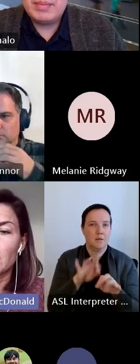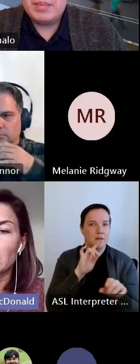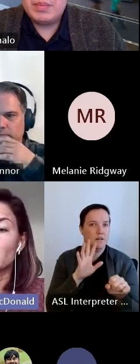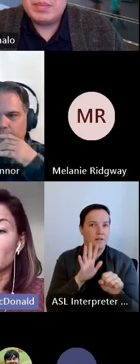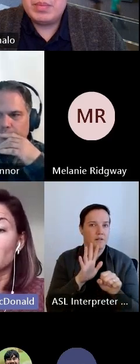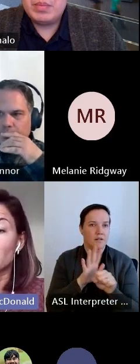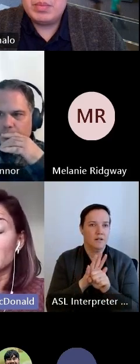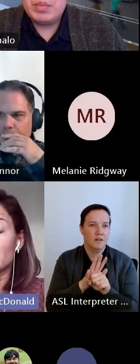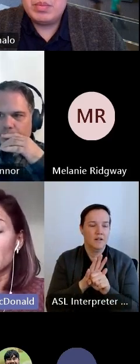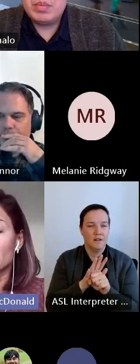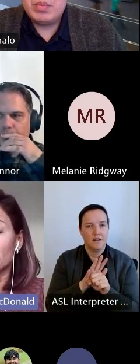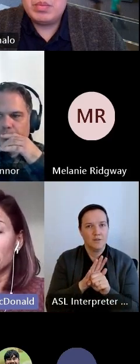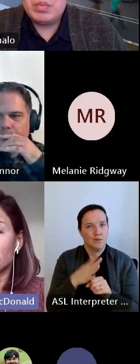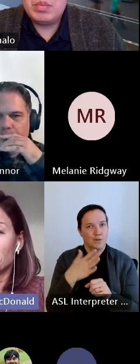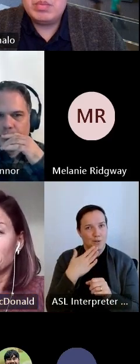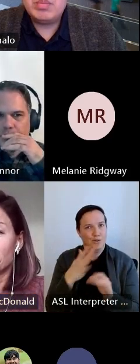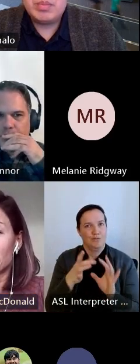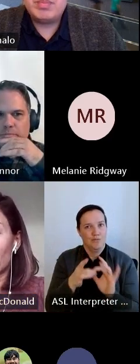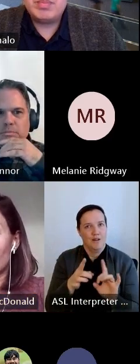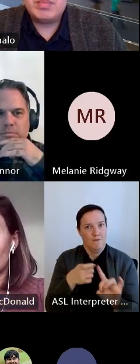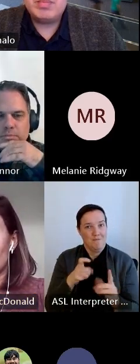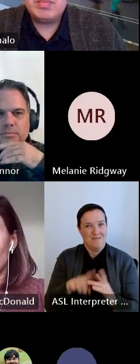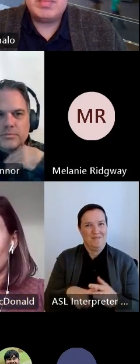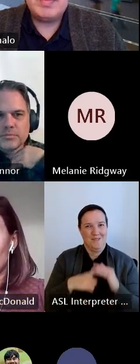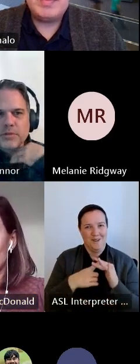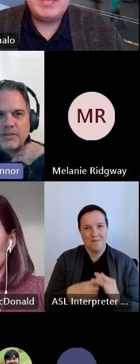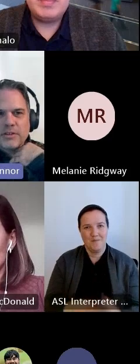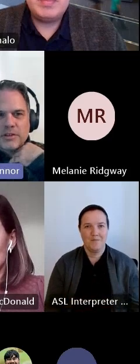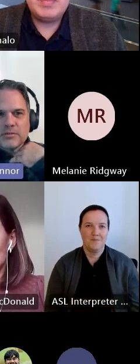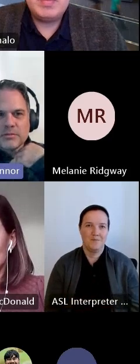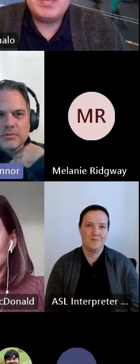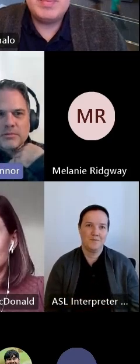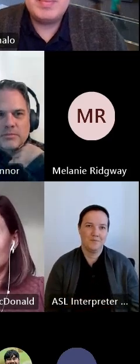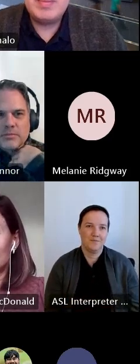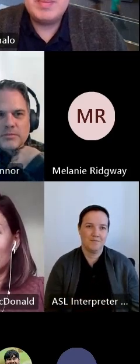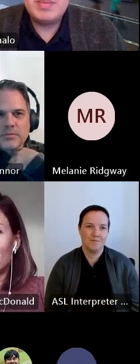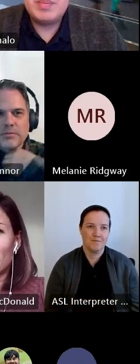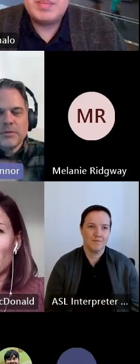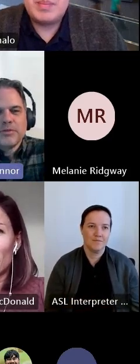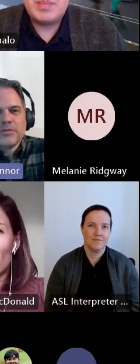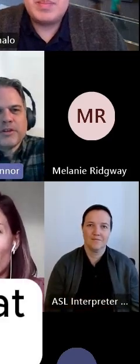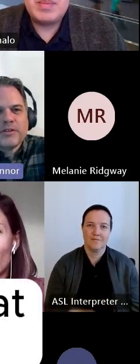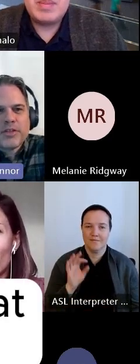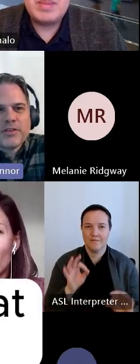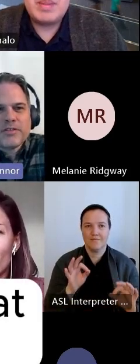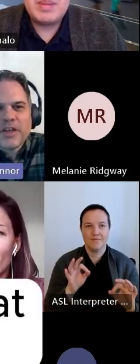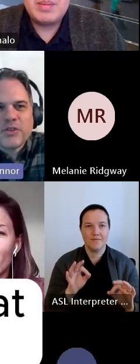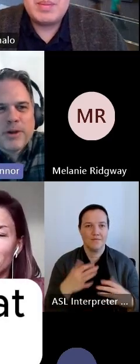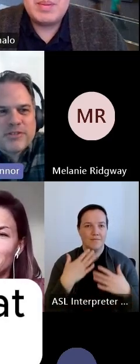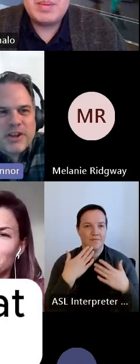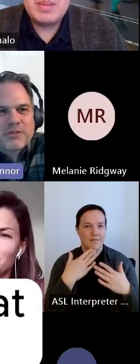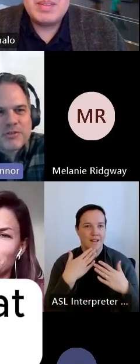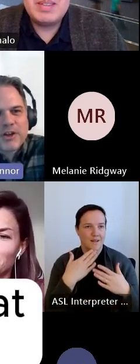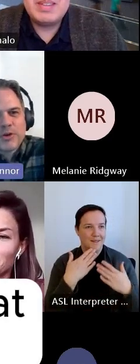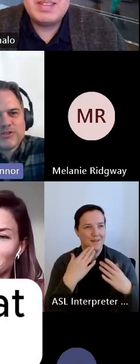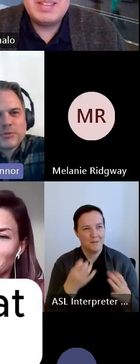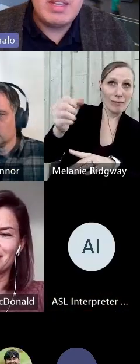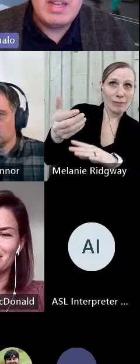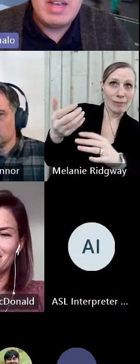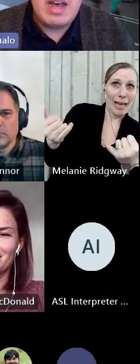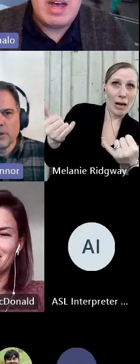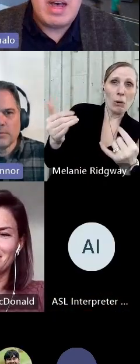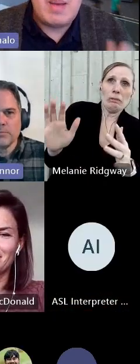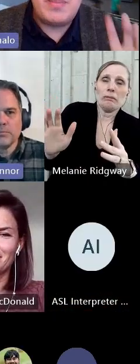it's good from the start. Excellent. Well, thank you. Thanks very much. That answered that